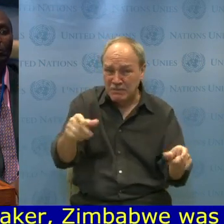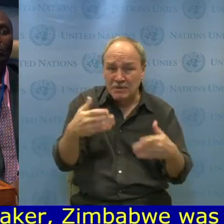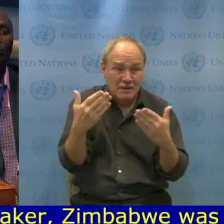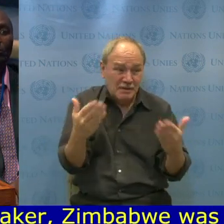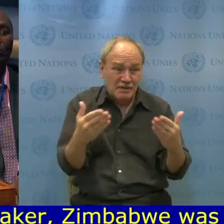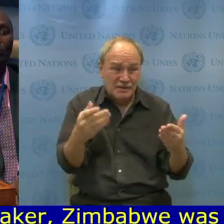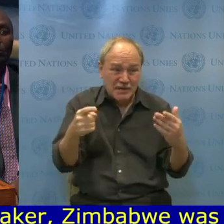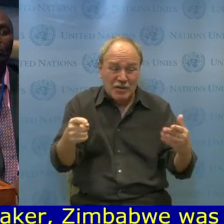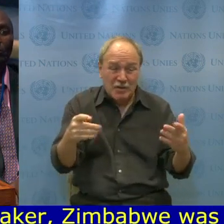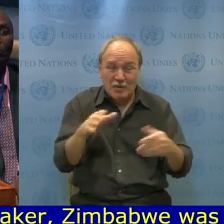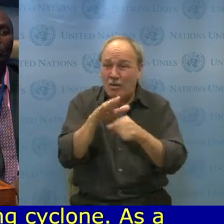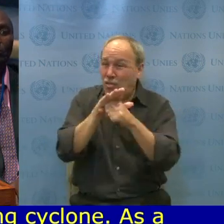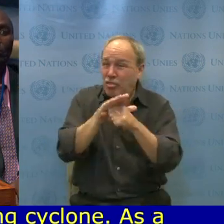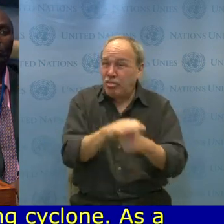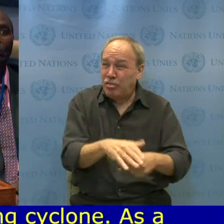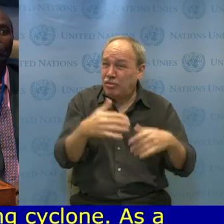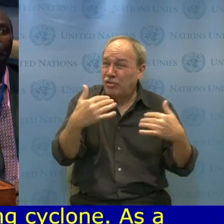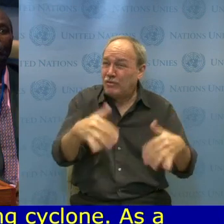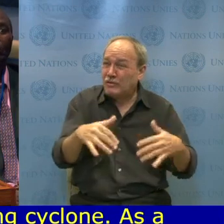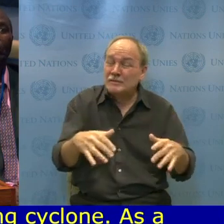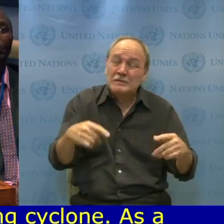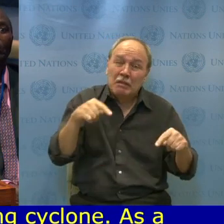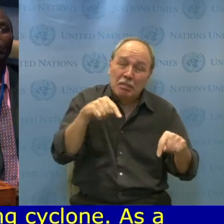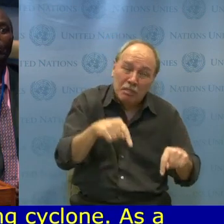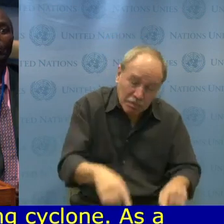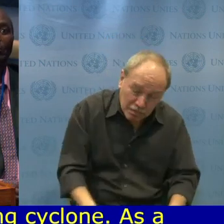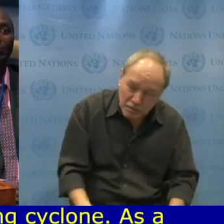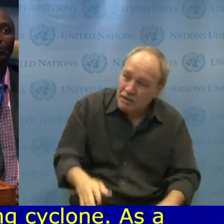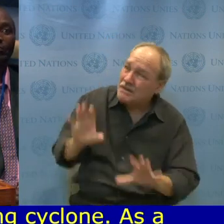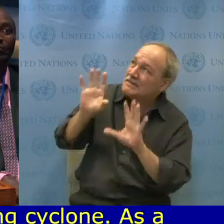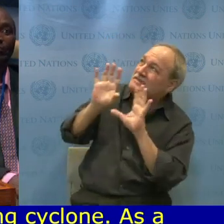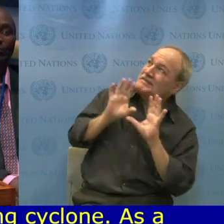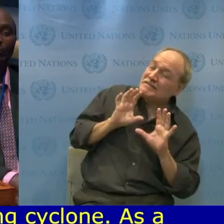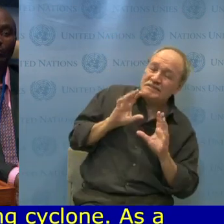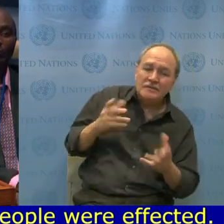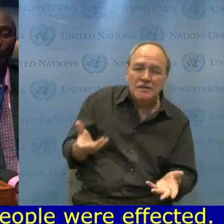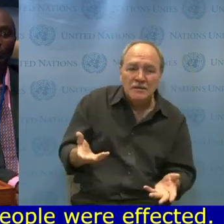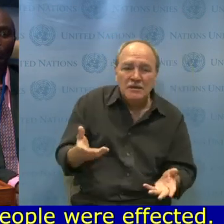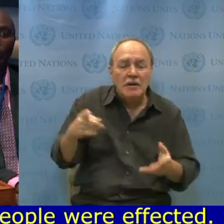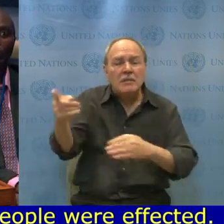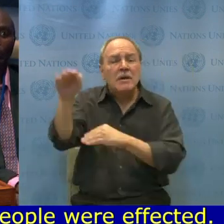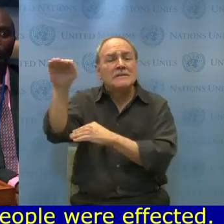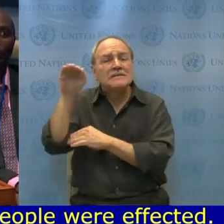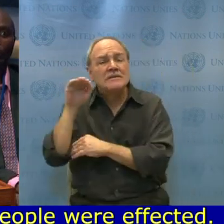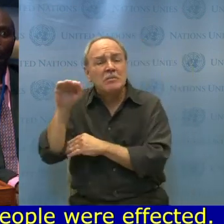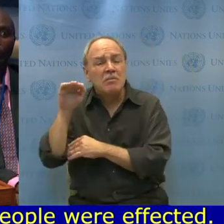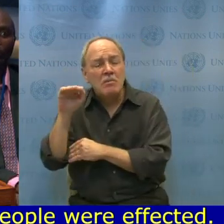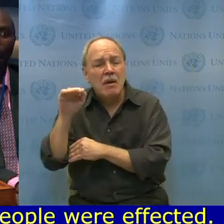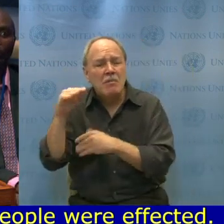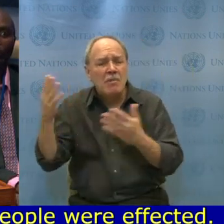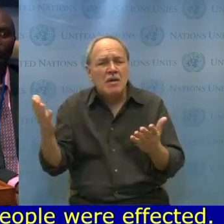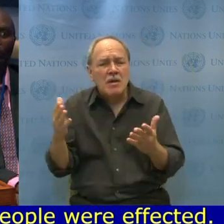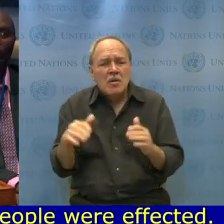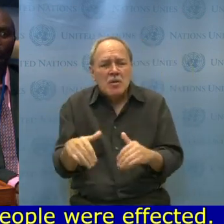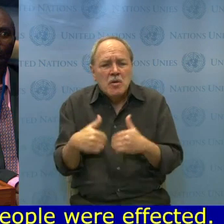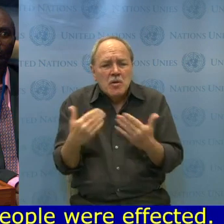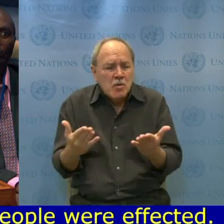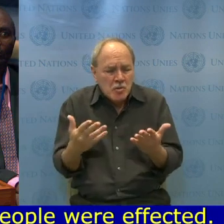situation. What has Zimbabwe done in order to address issues affecting people living